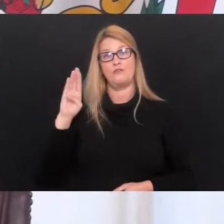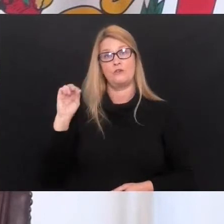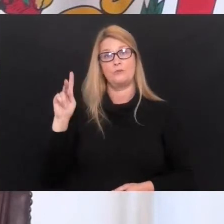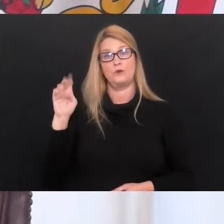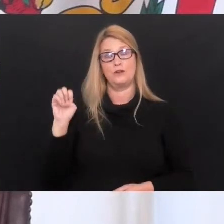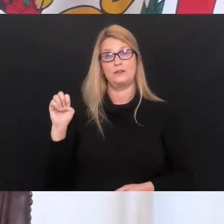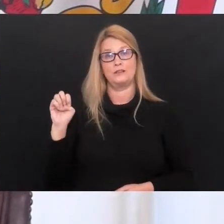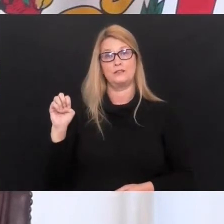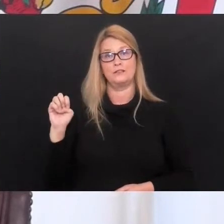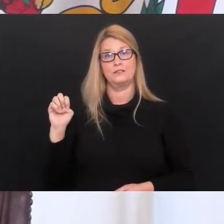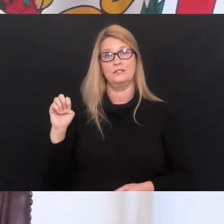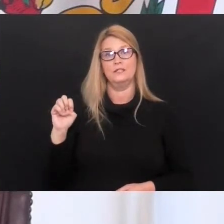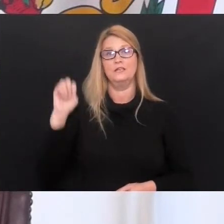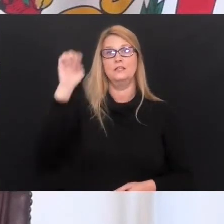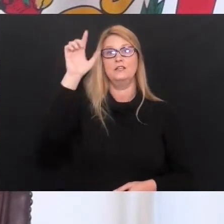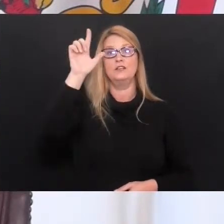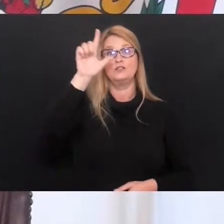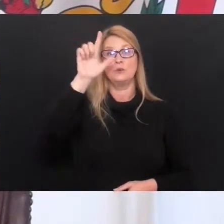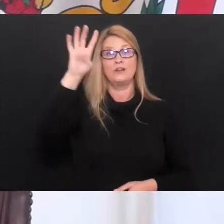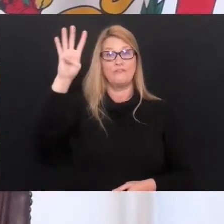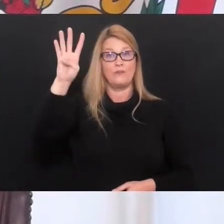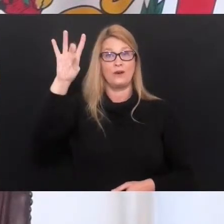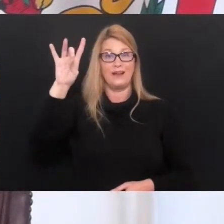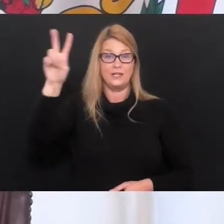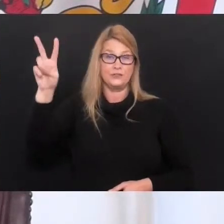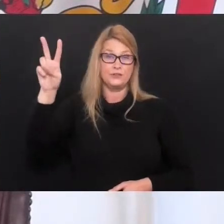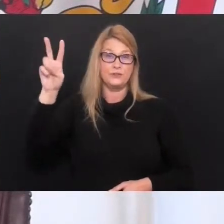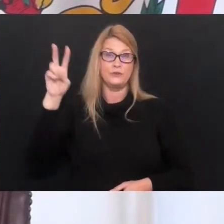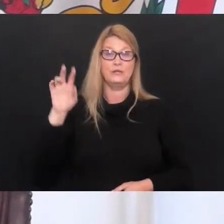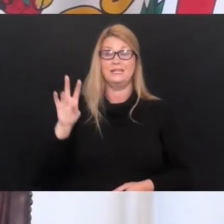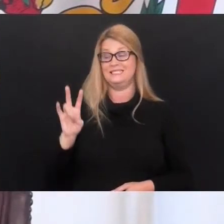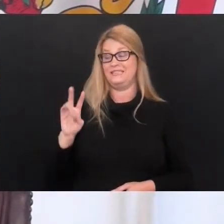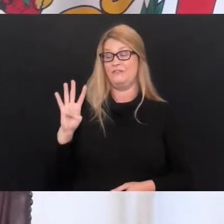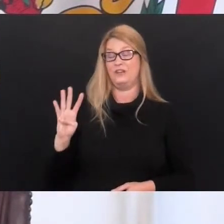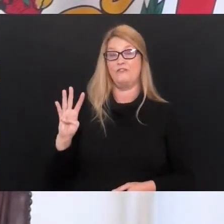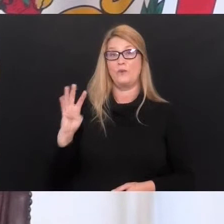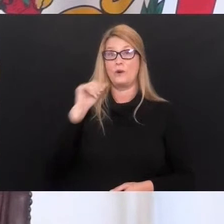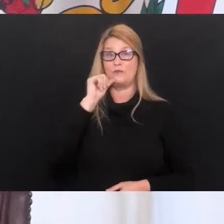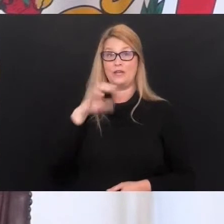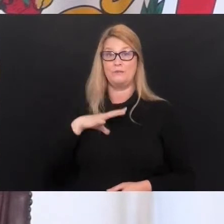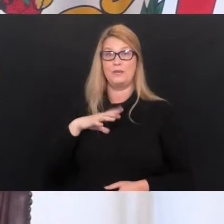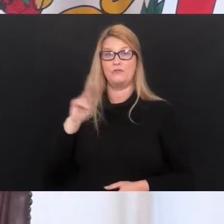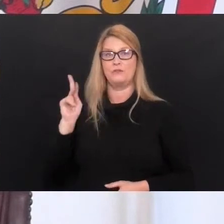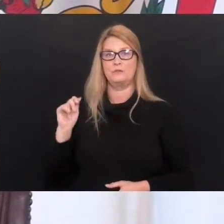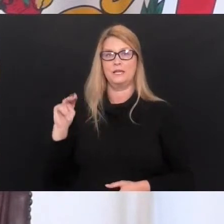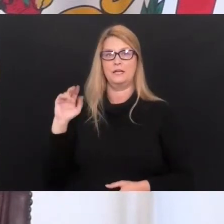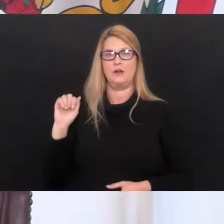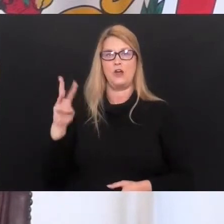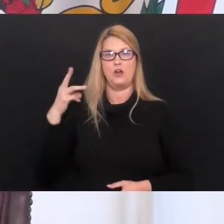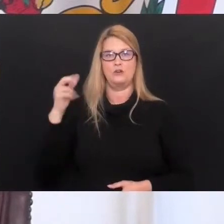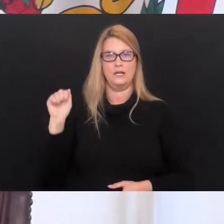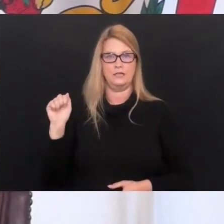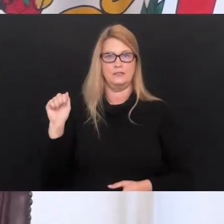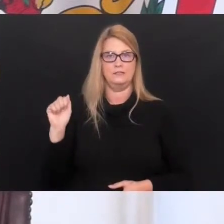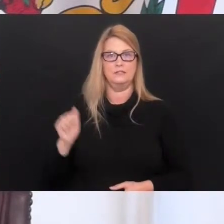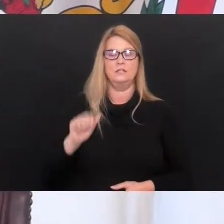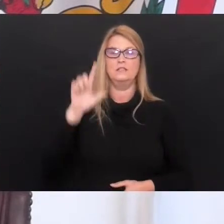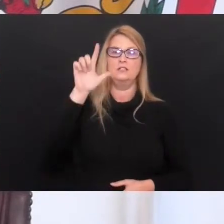County. Our 2,482nd death is a 74-year-old female from Kanawha County.